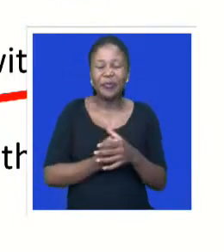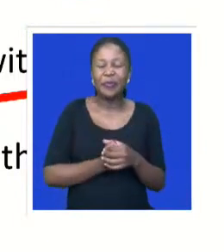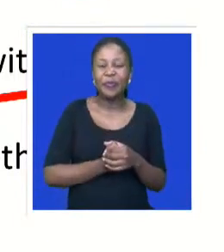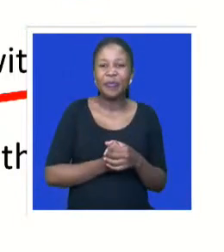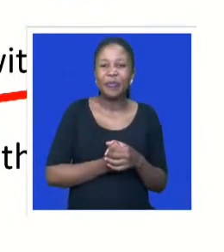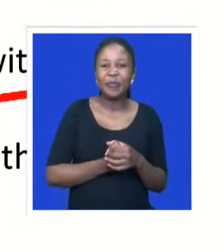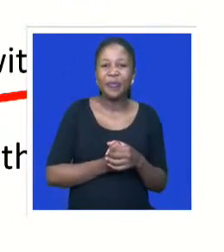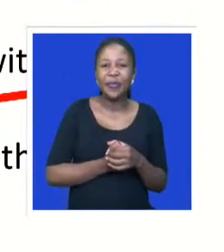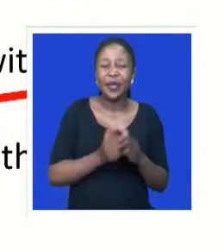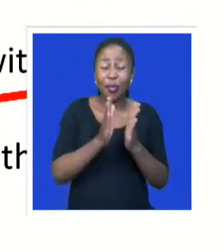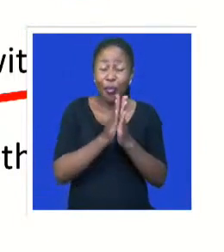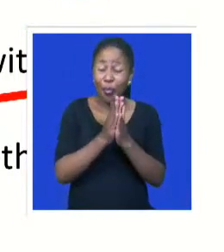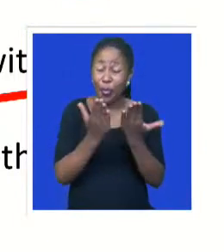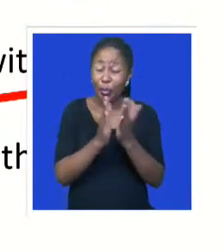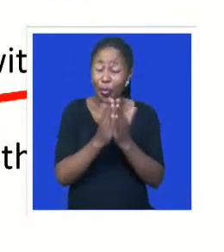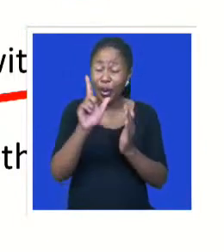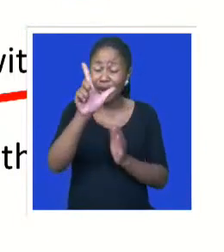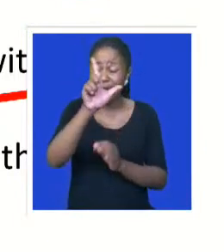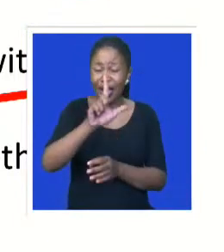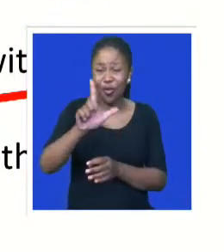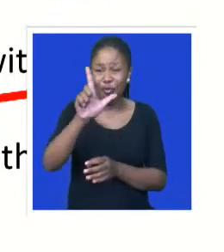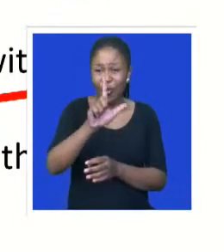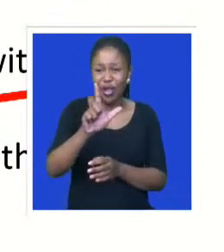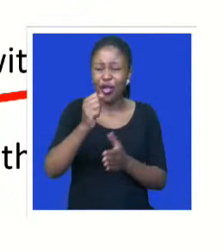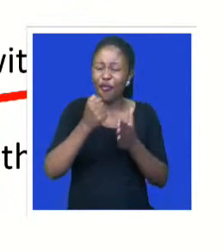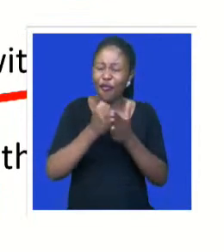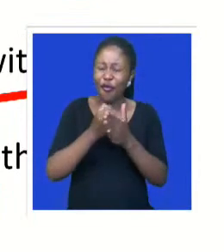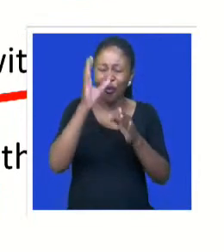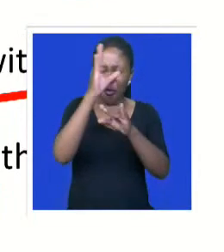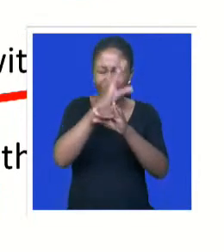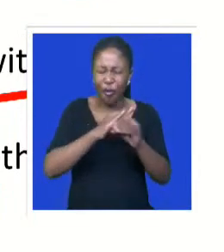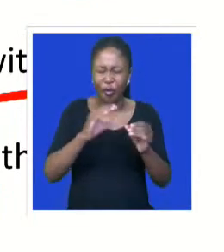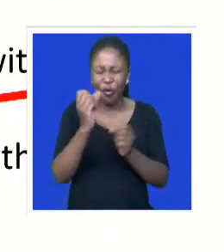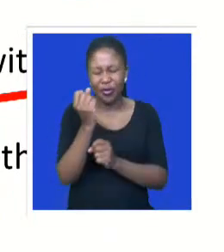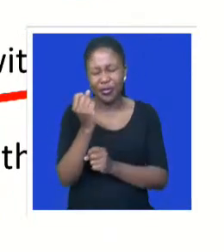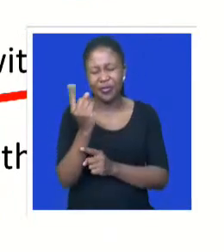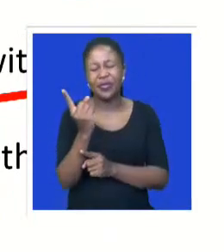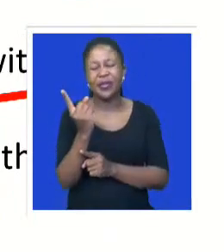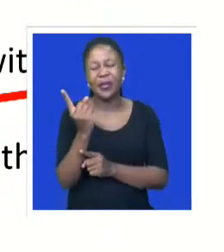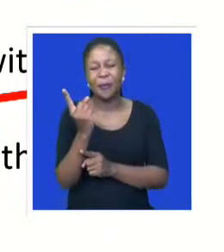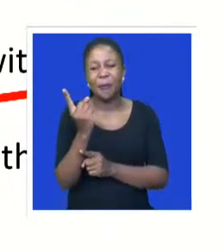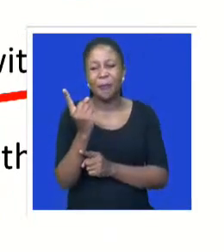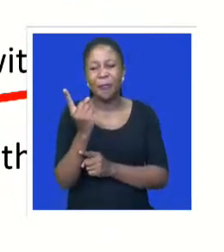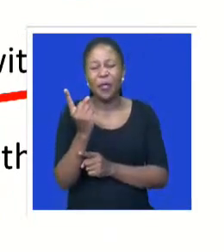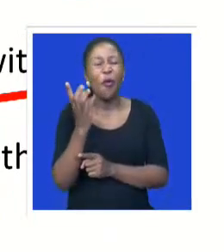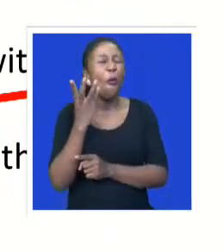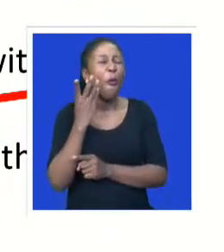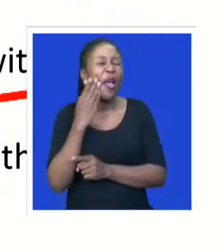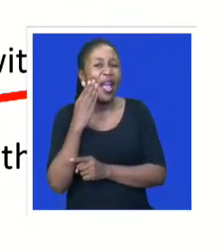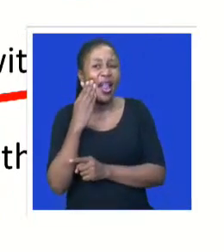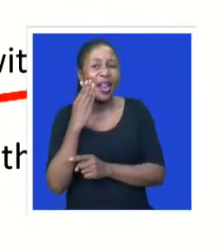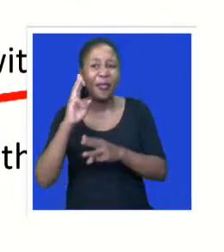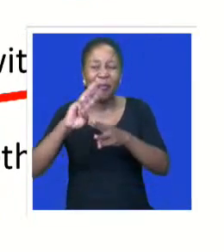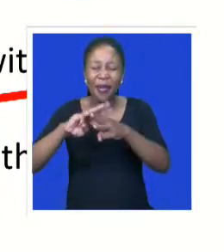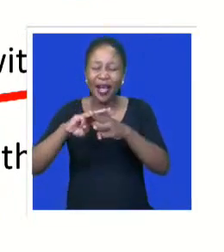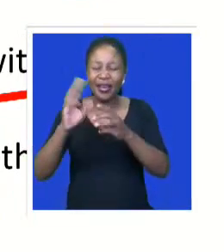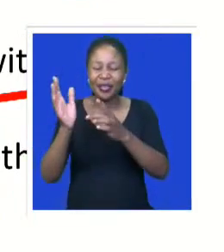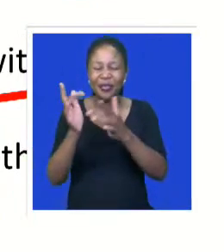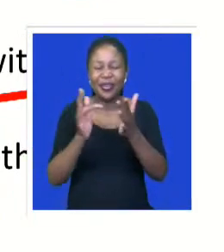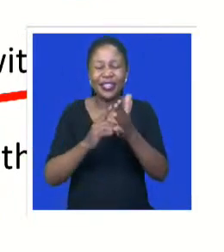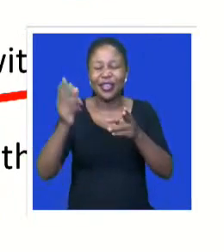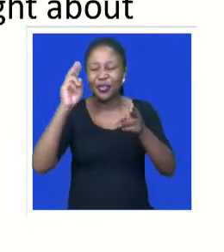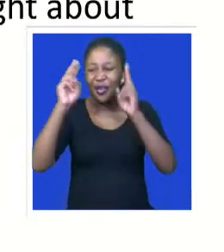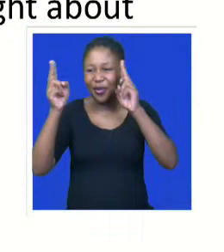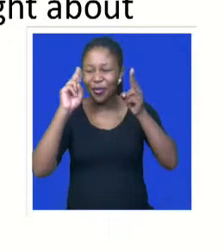Spirit. When Mary greeted Elizabeth, the babe in her womb leaped for joy.